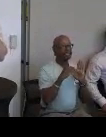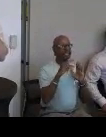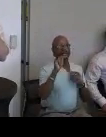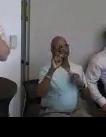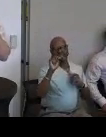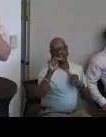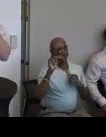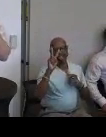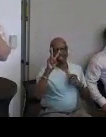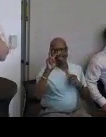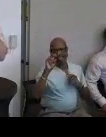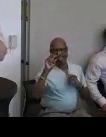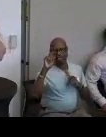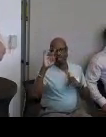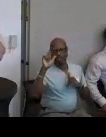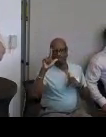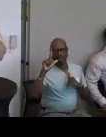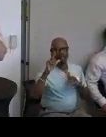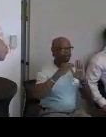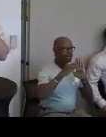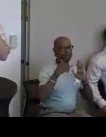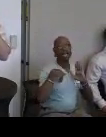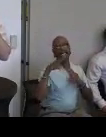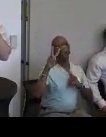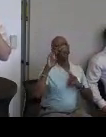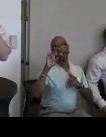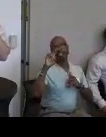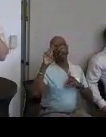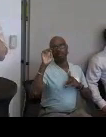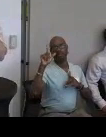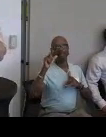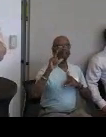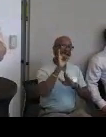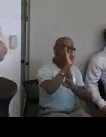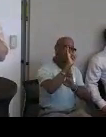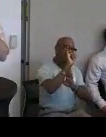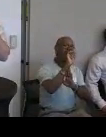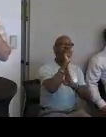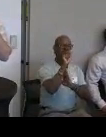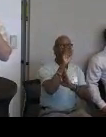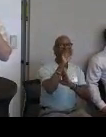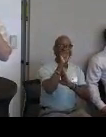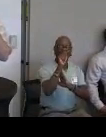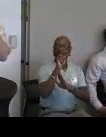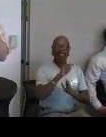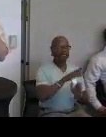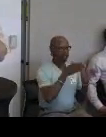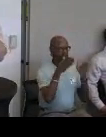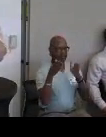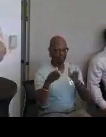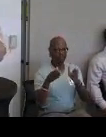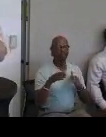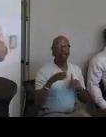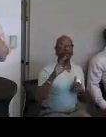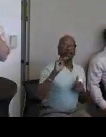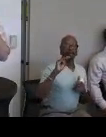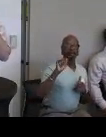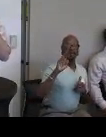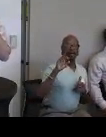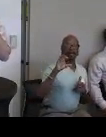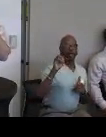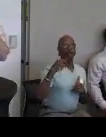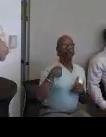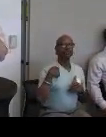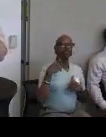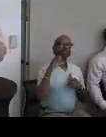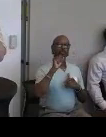to coding, CAD, and visual arts. And Marco Salsiccia is a blind software engineer focused on